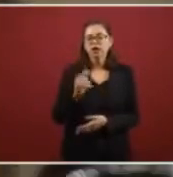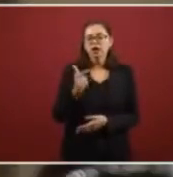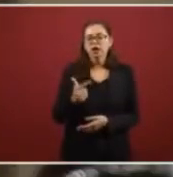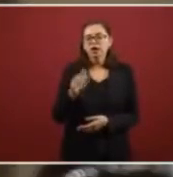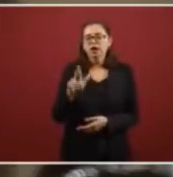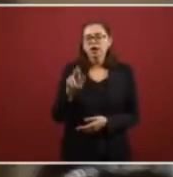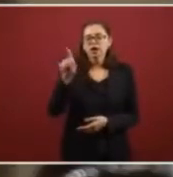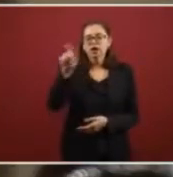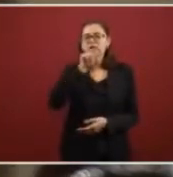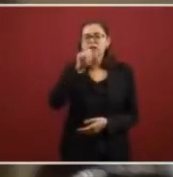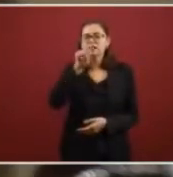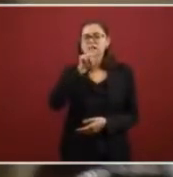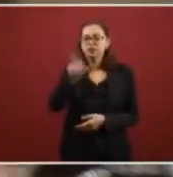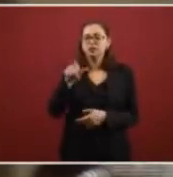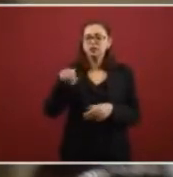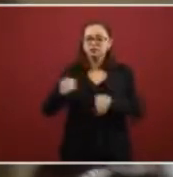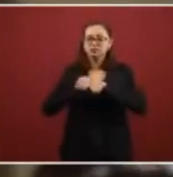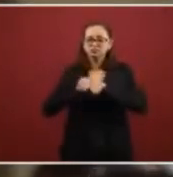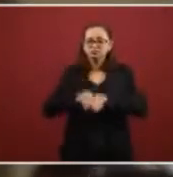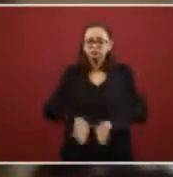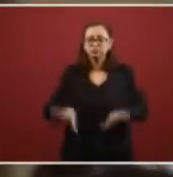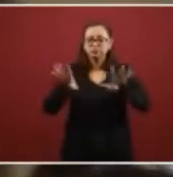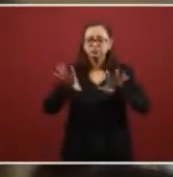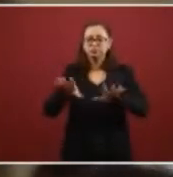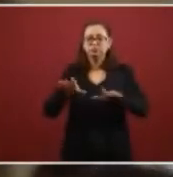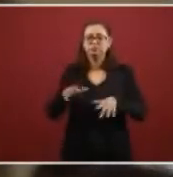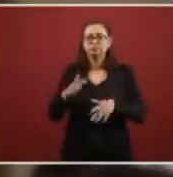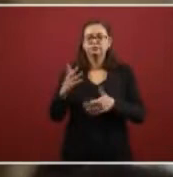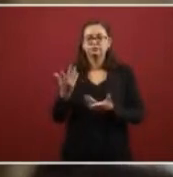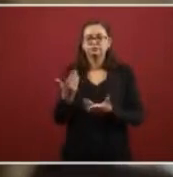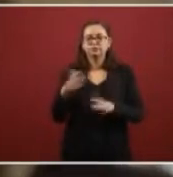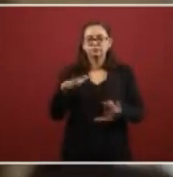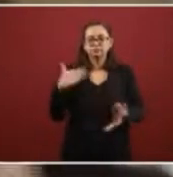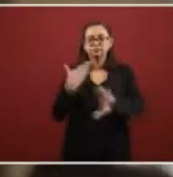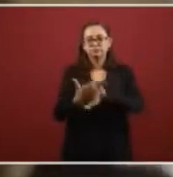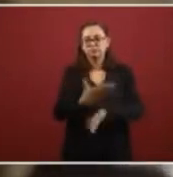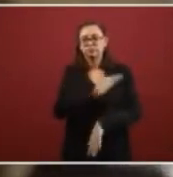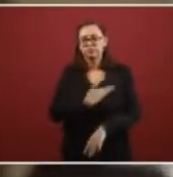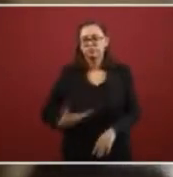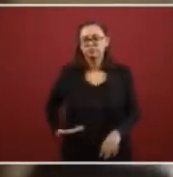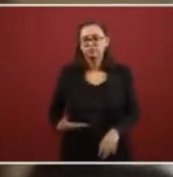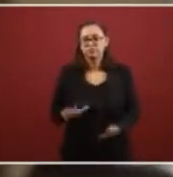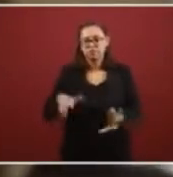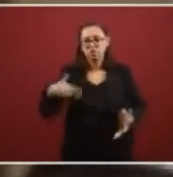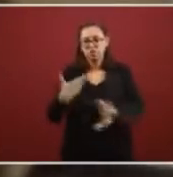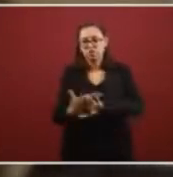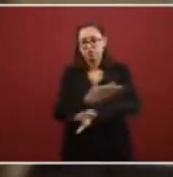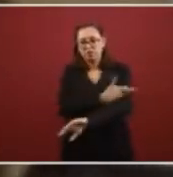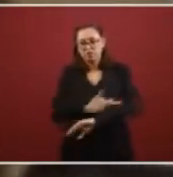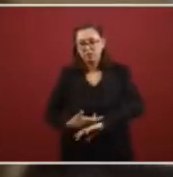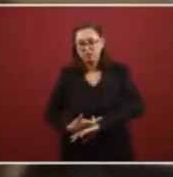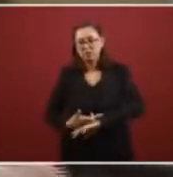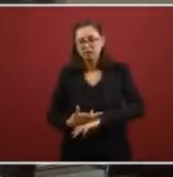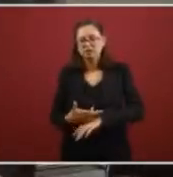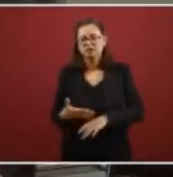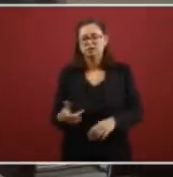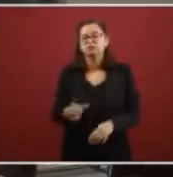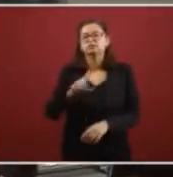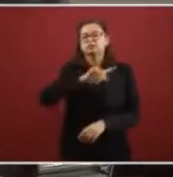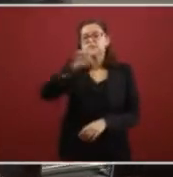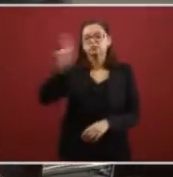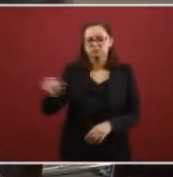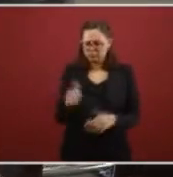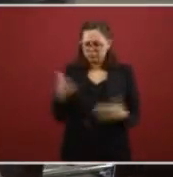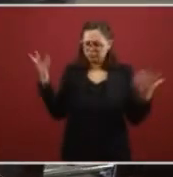we discovered that there was hacking in Twitter, and there was threats against your